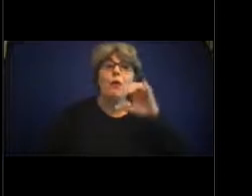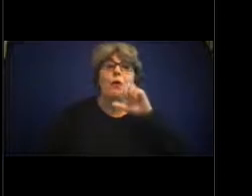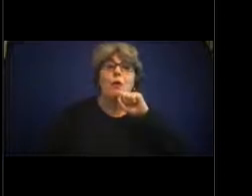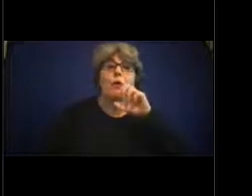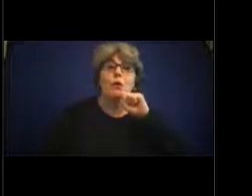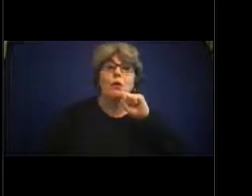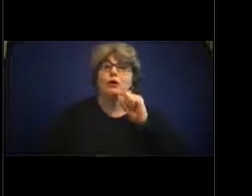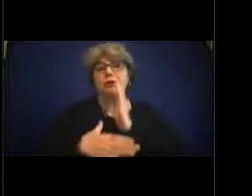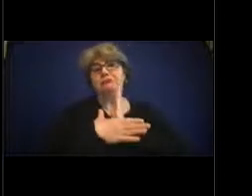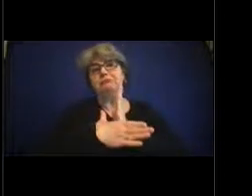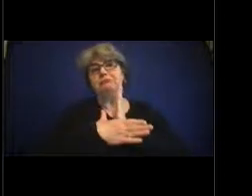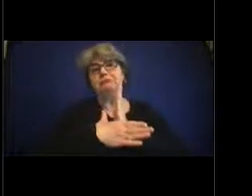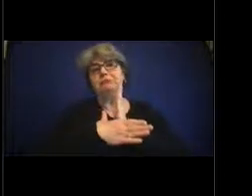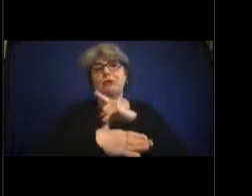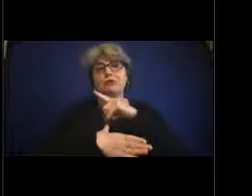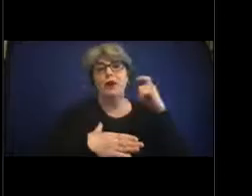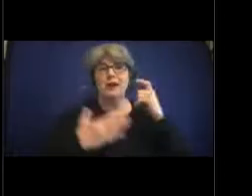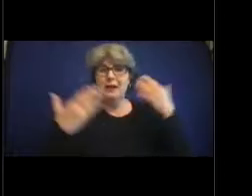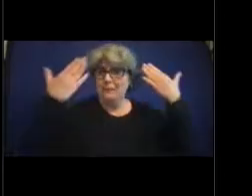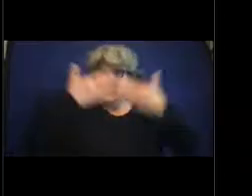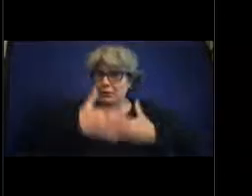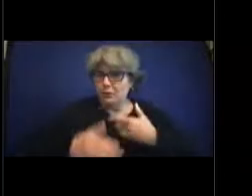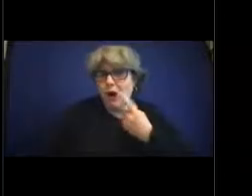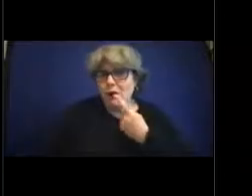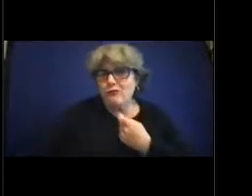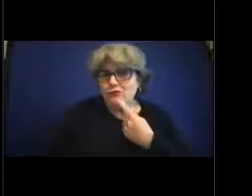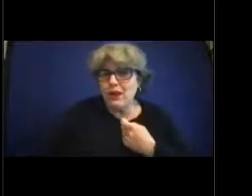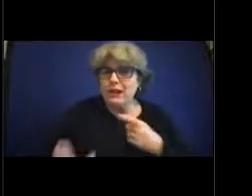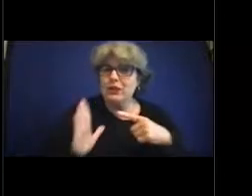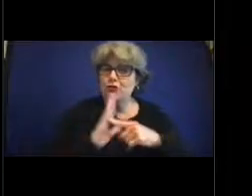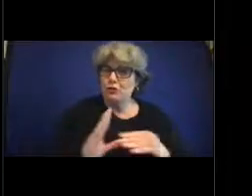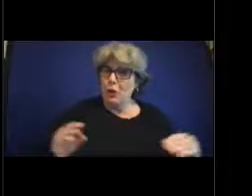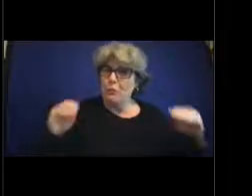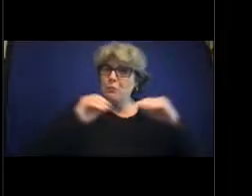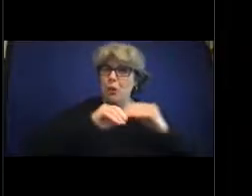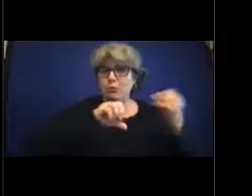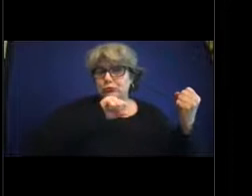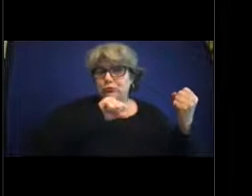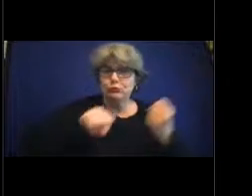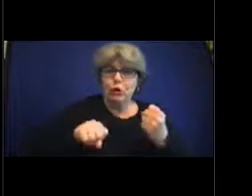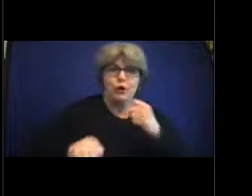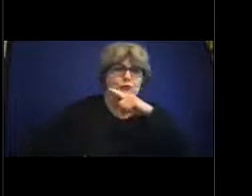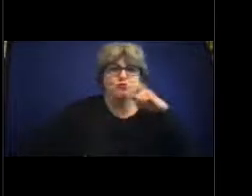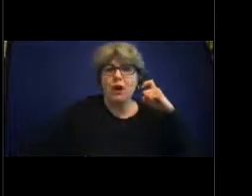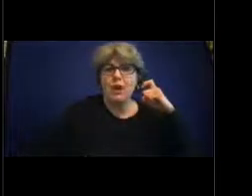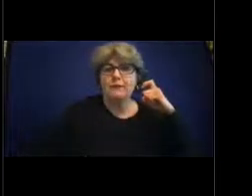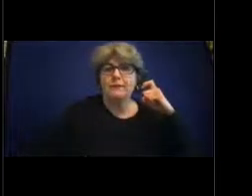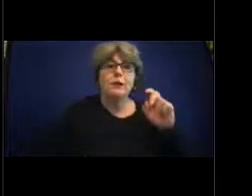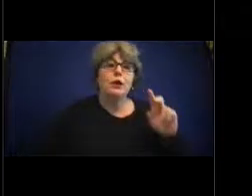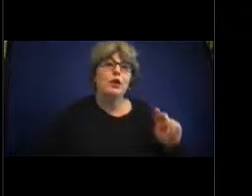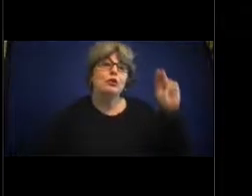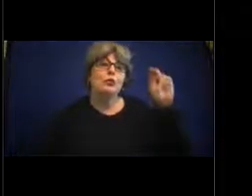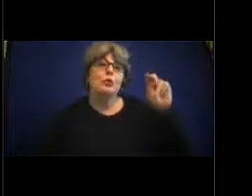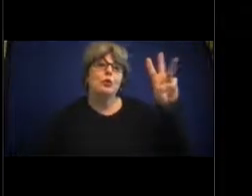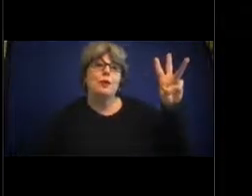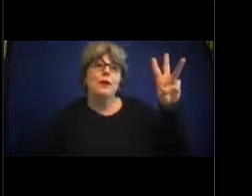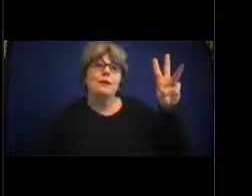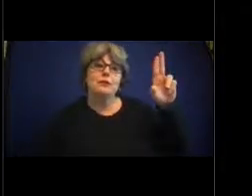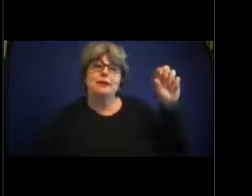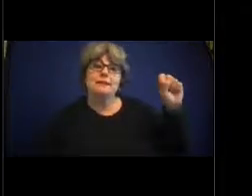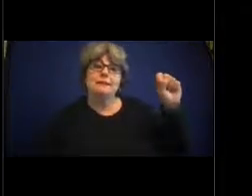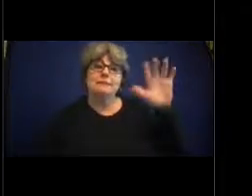moderate drought, while the deep red colors indicate more intense drought. In the northwestern United States,